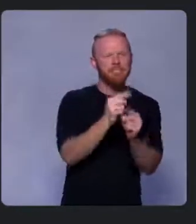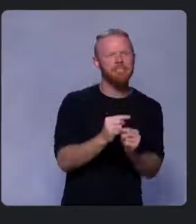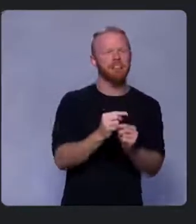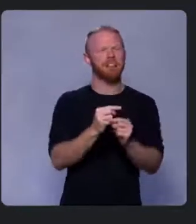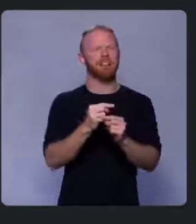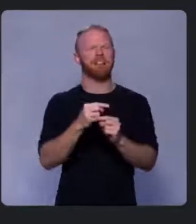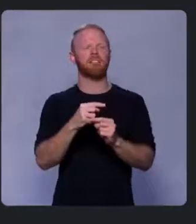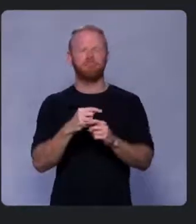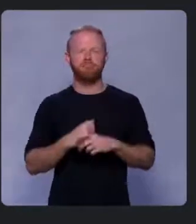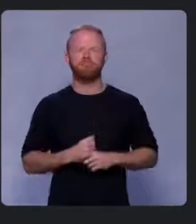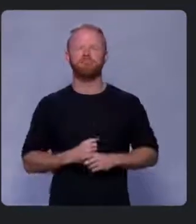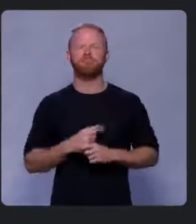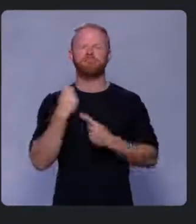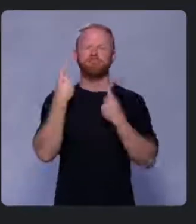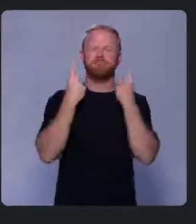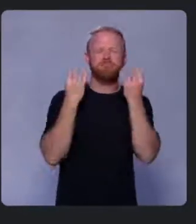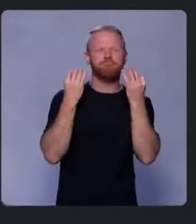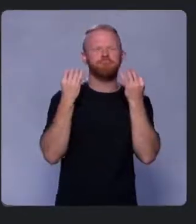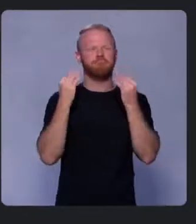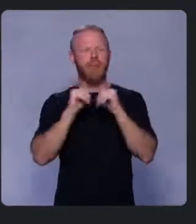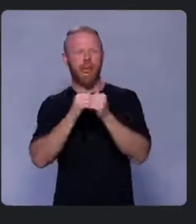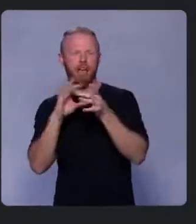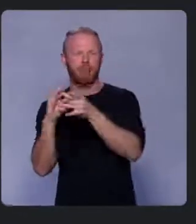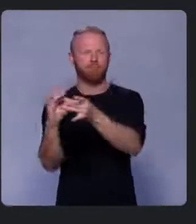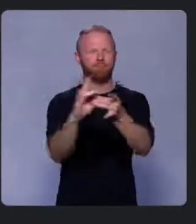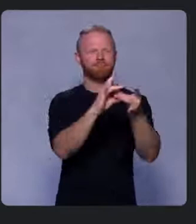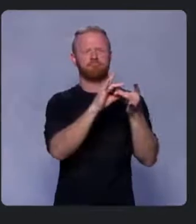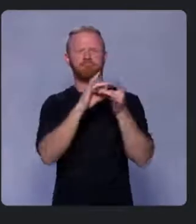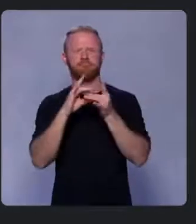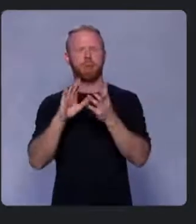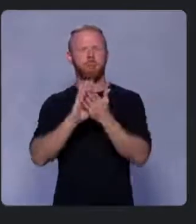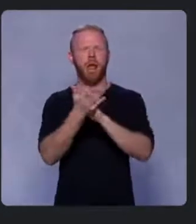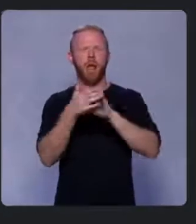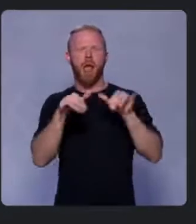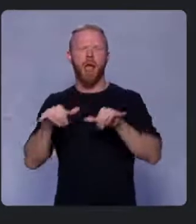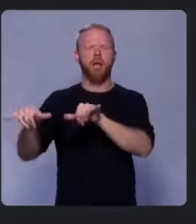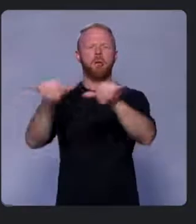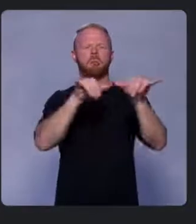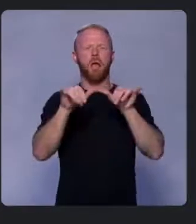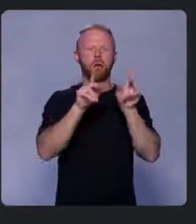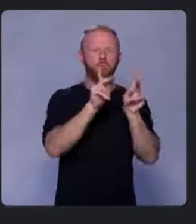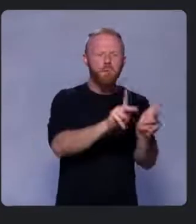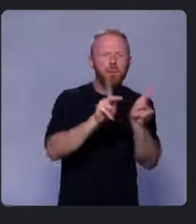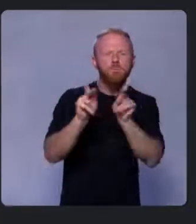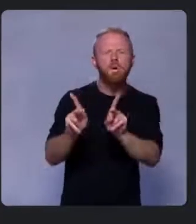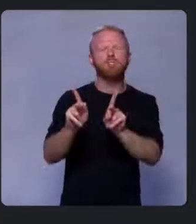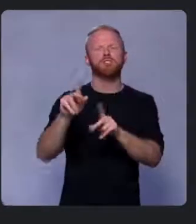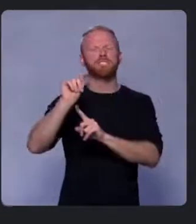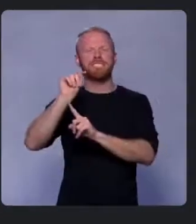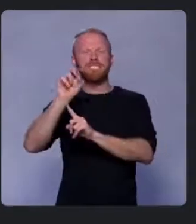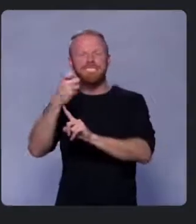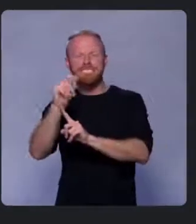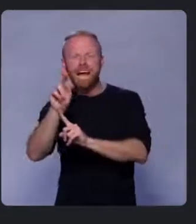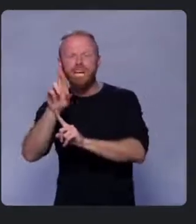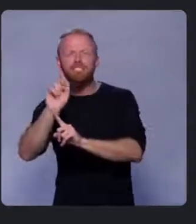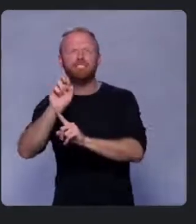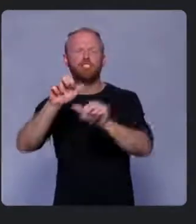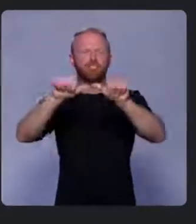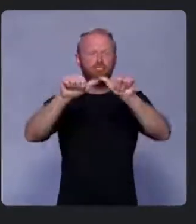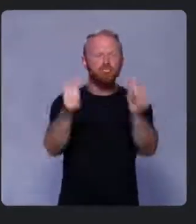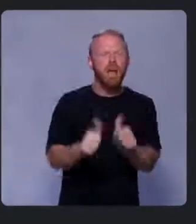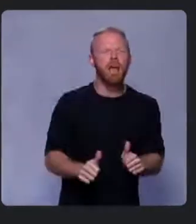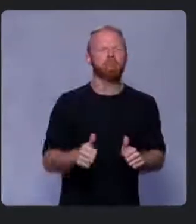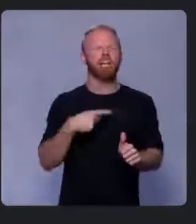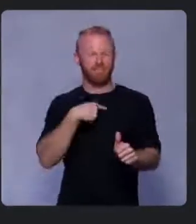screens. We unify everything that Google makes through common proportions, textures, and shapes. We give you